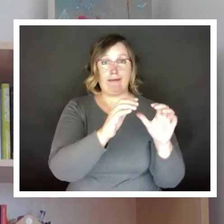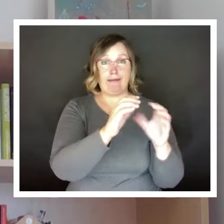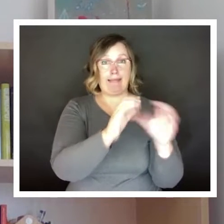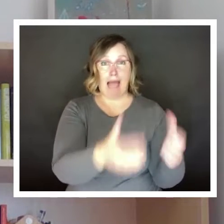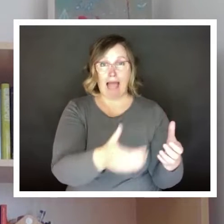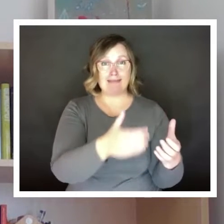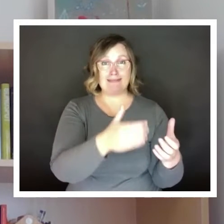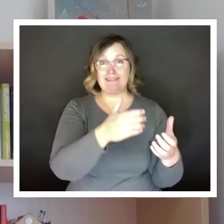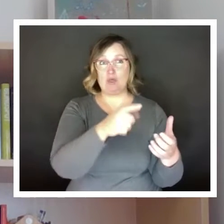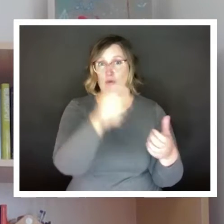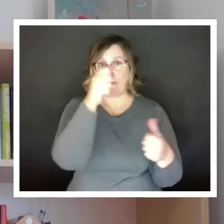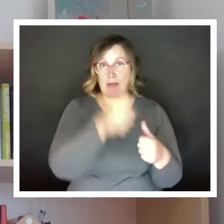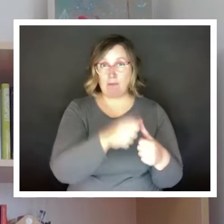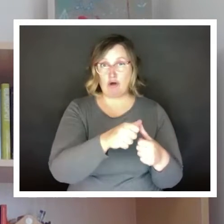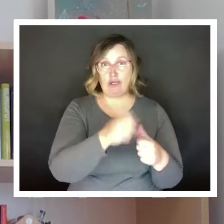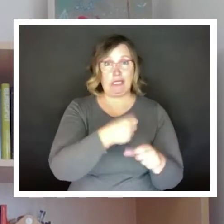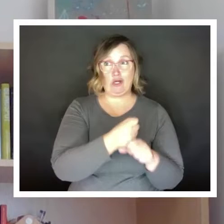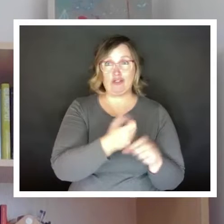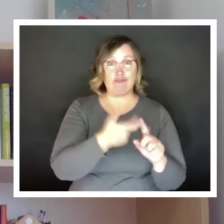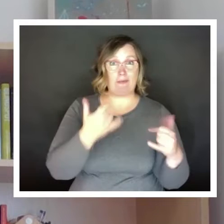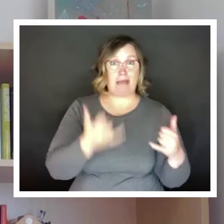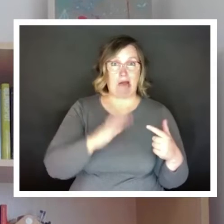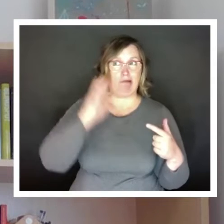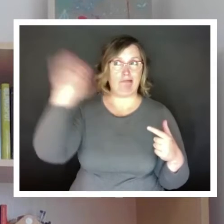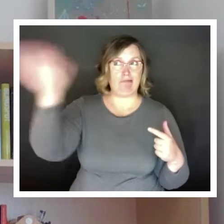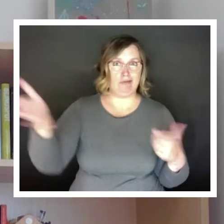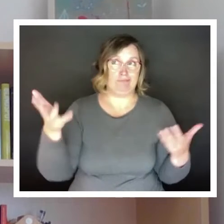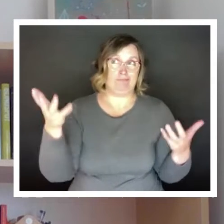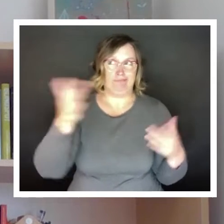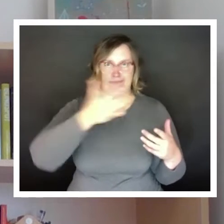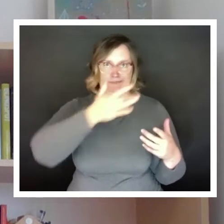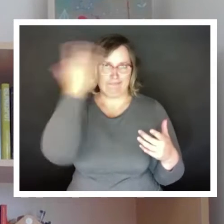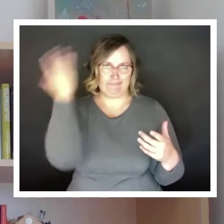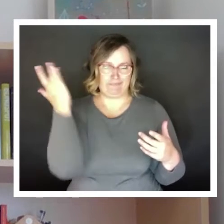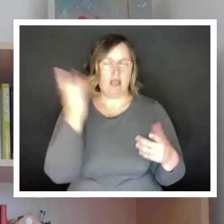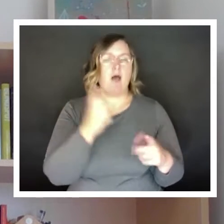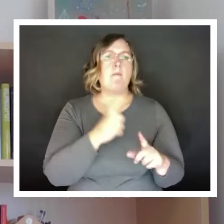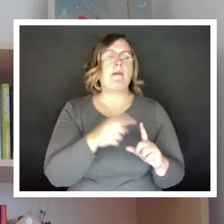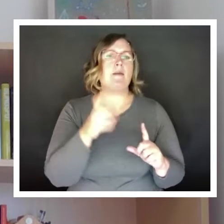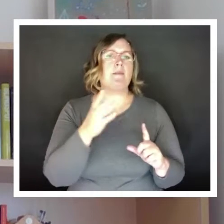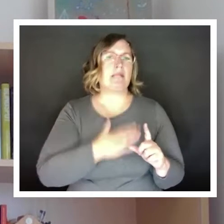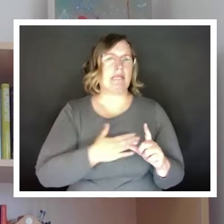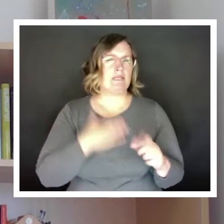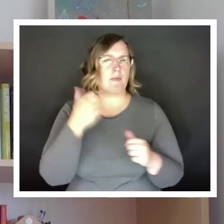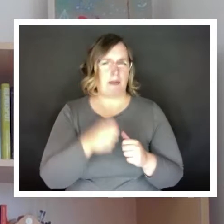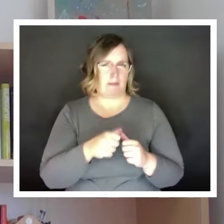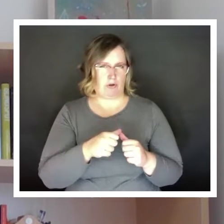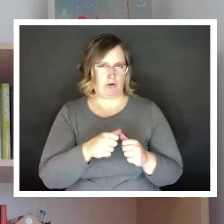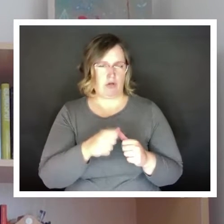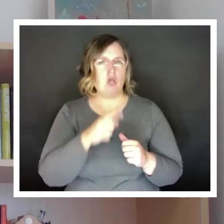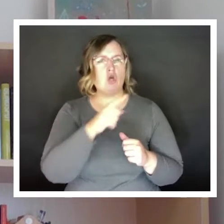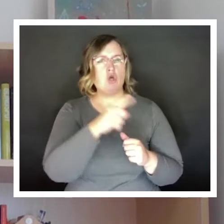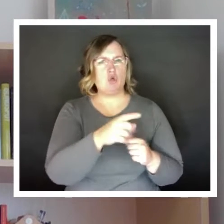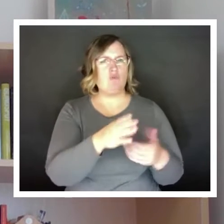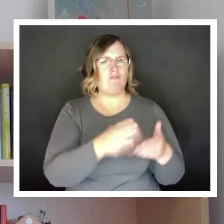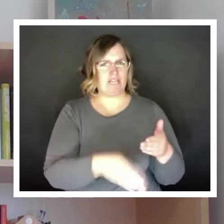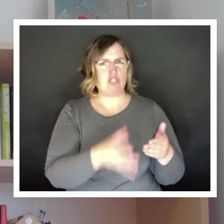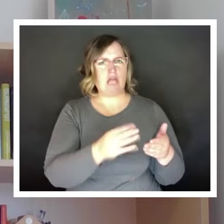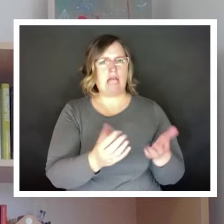road, be certain that you will remember that you finished and